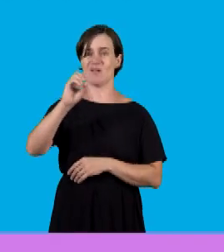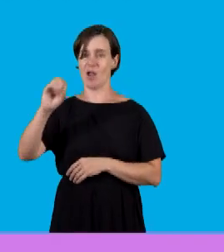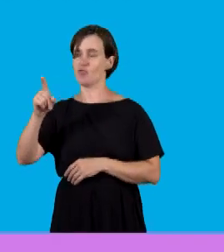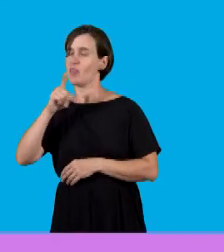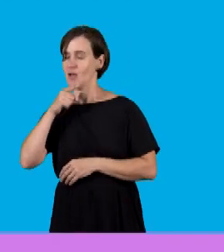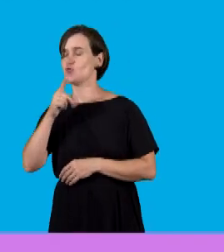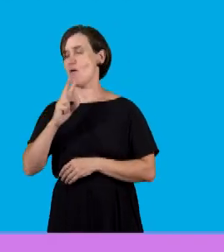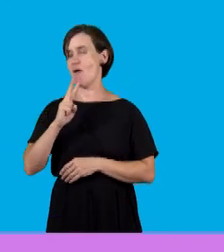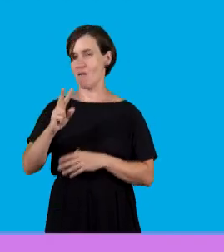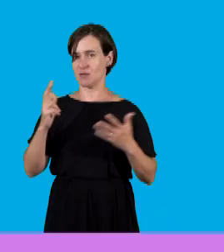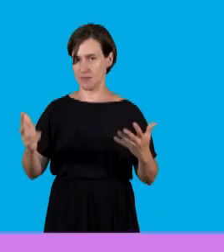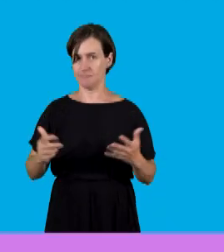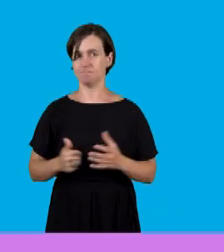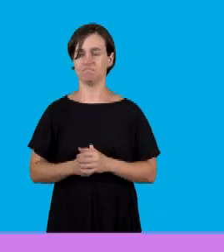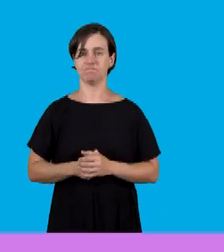4,300,000.